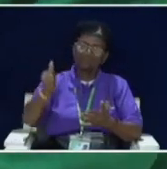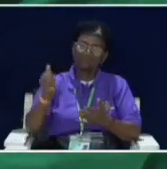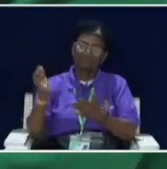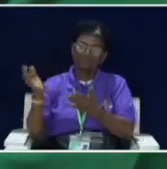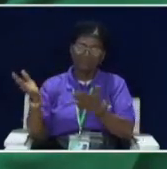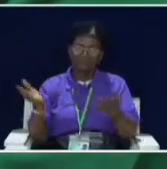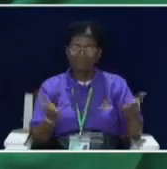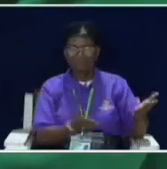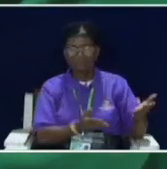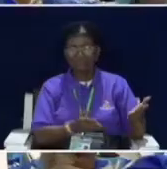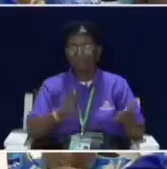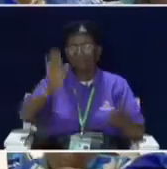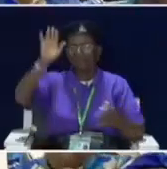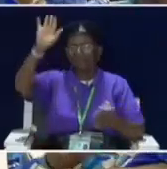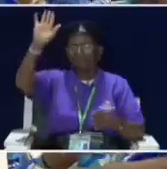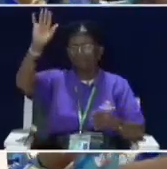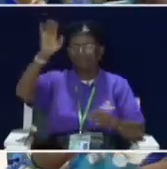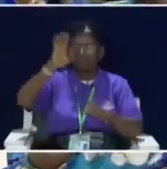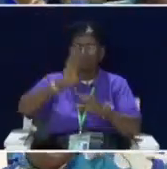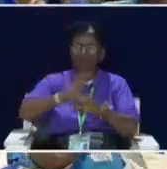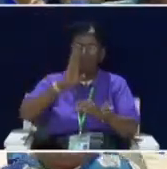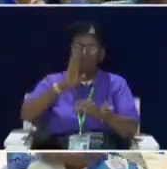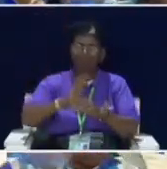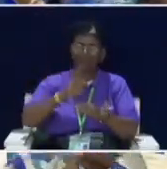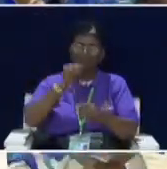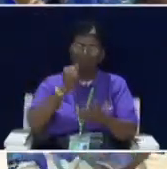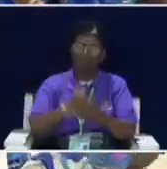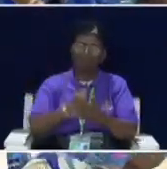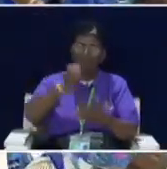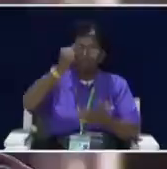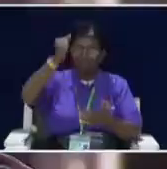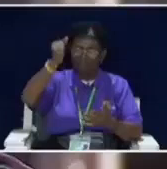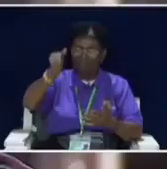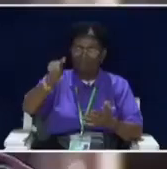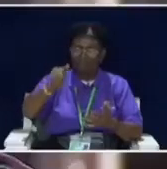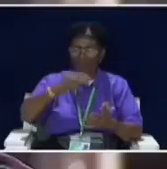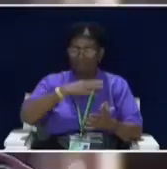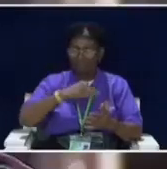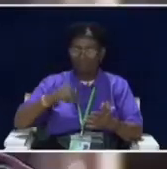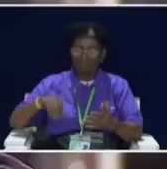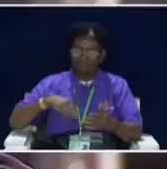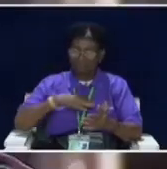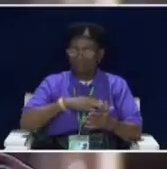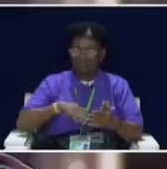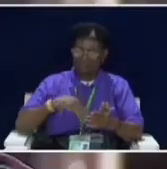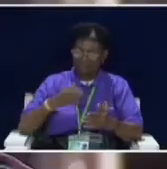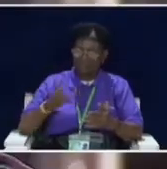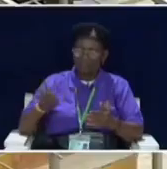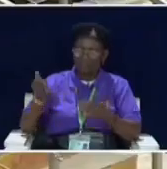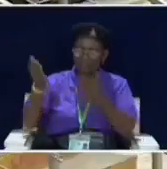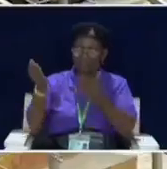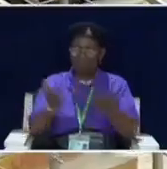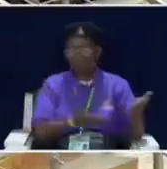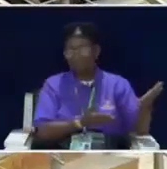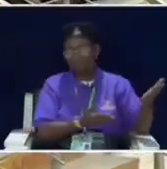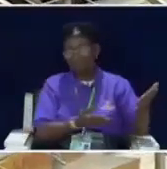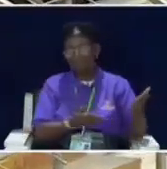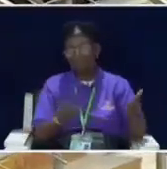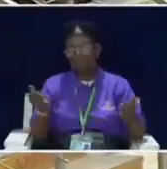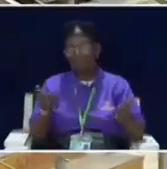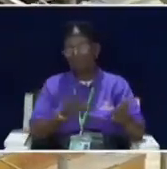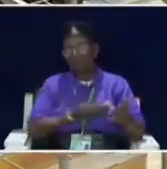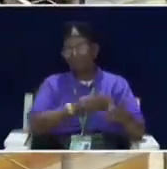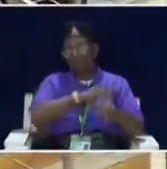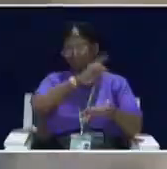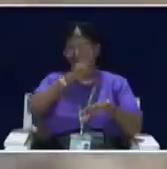Carry your church. Ẹgbẹ́ ìjọ yín. And please carry our nations. Ẹjọ̀wọ́,